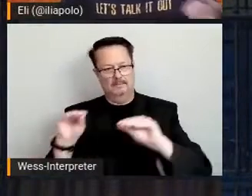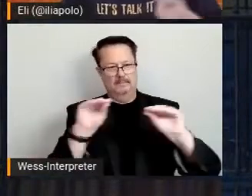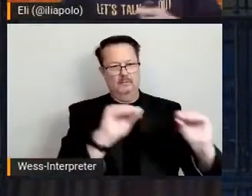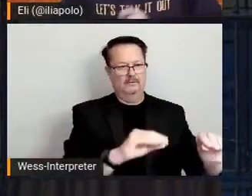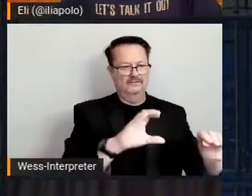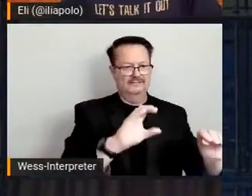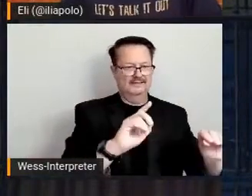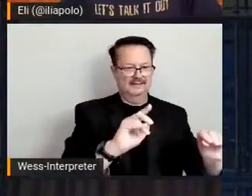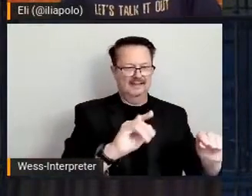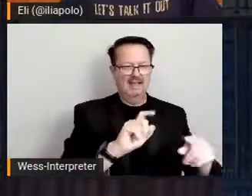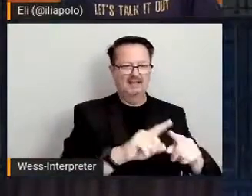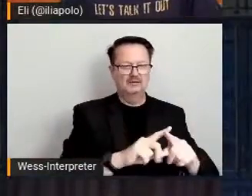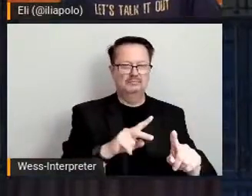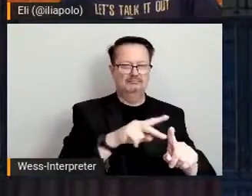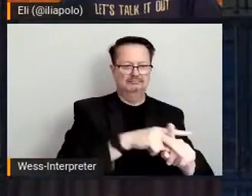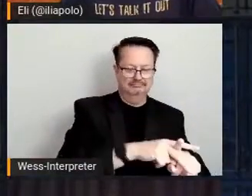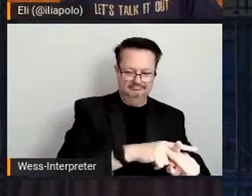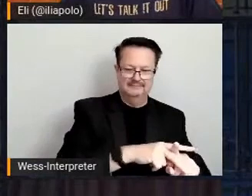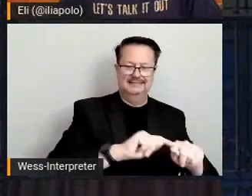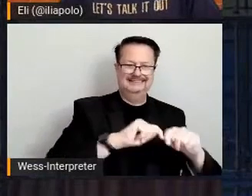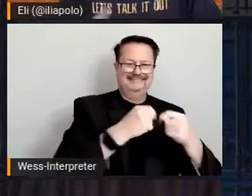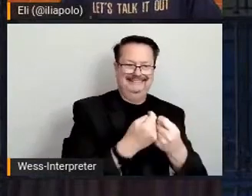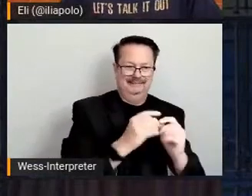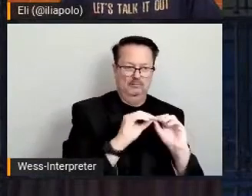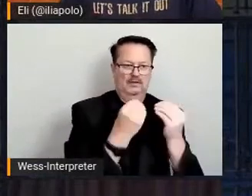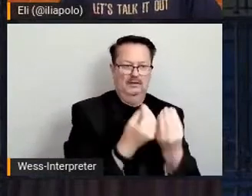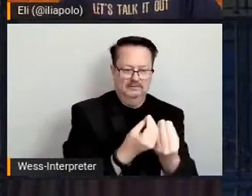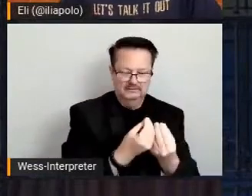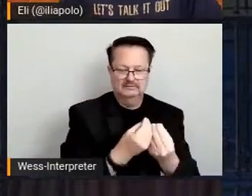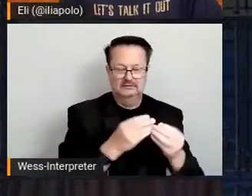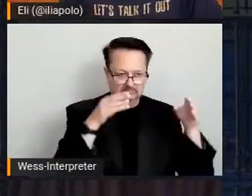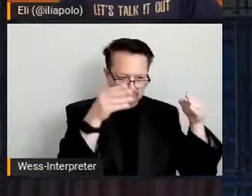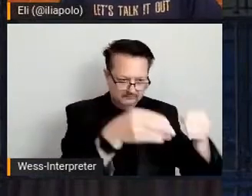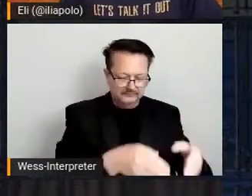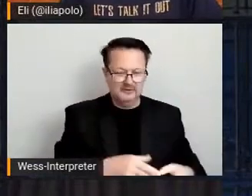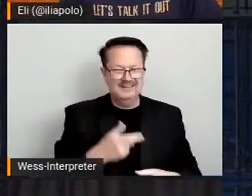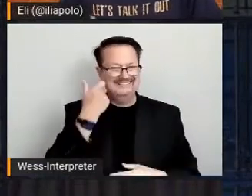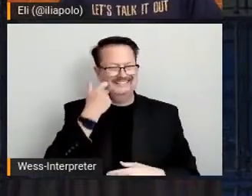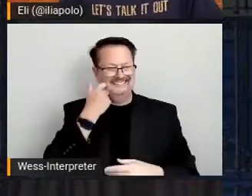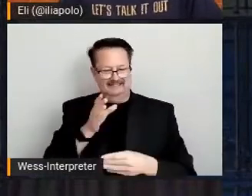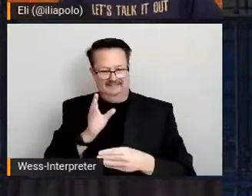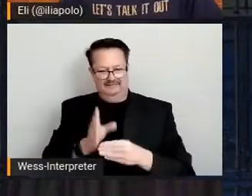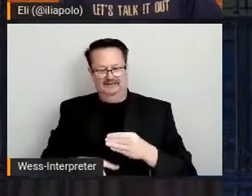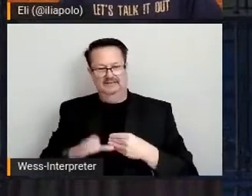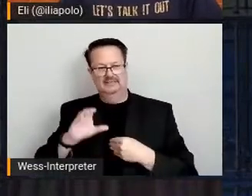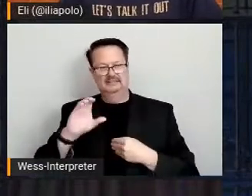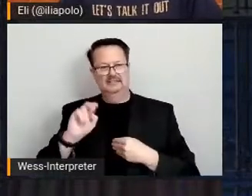CDK8s to a dedicated CDK8s team organization. We also recently completed CNCF